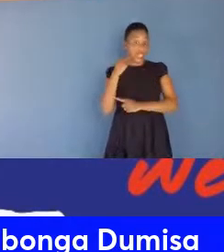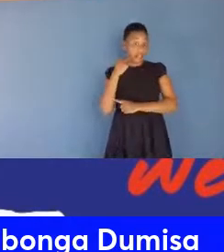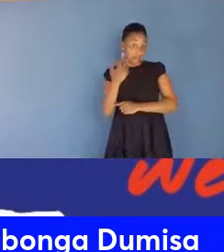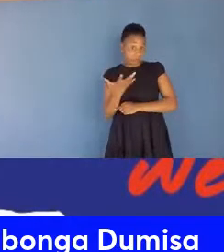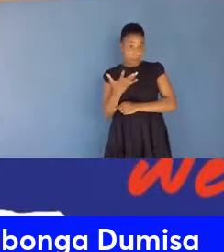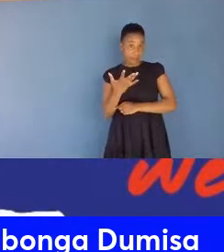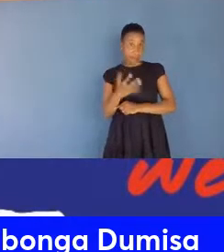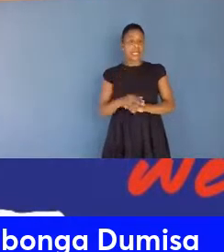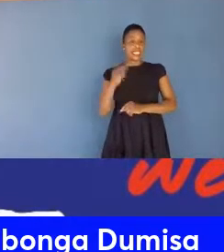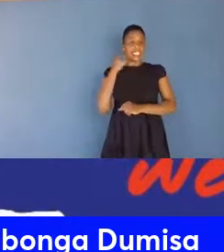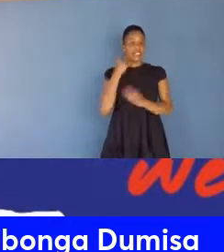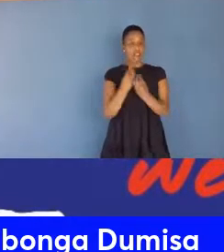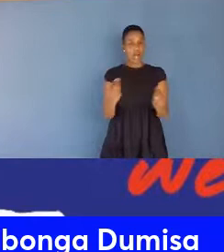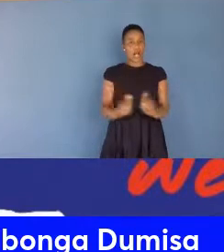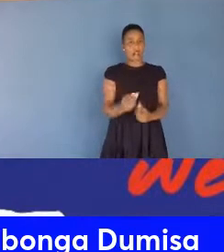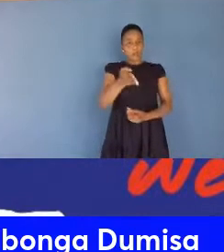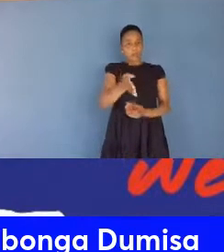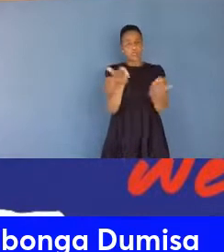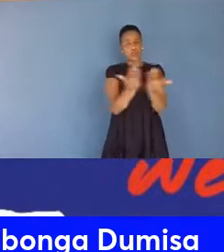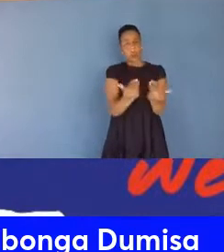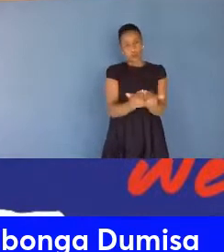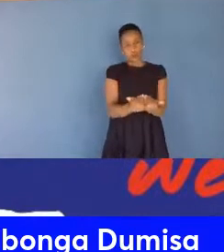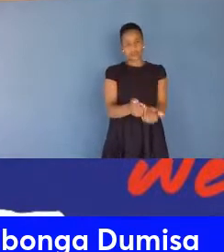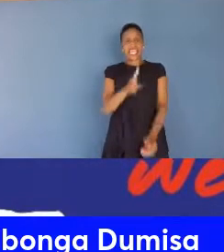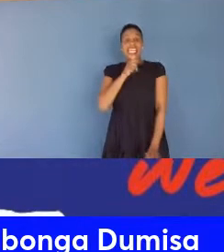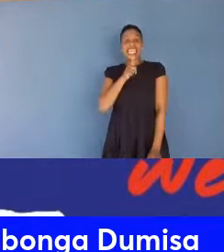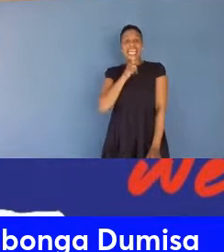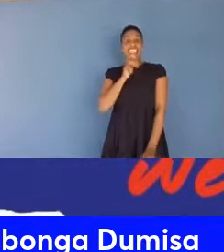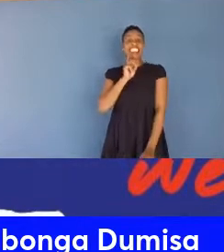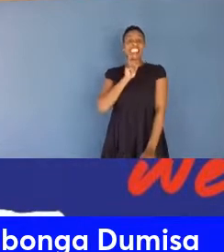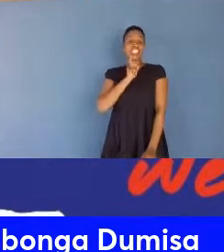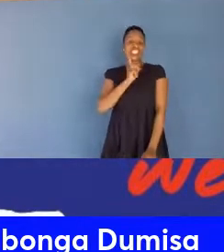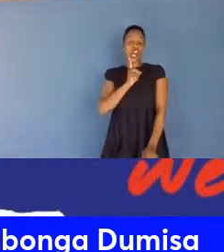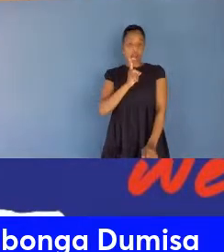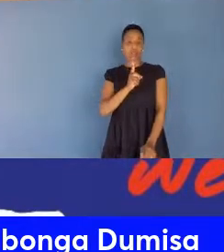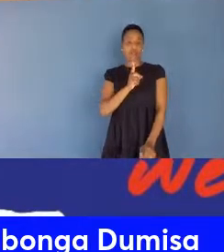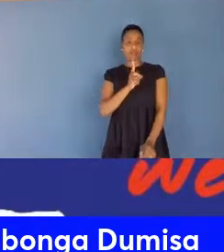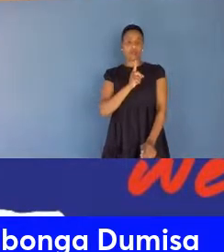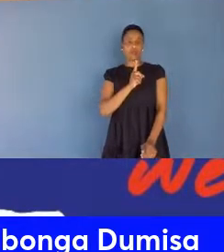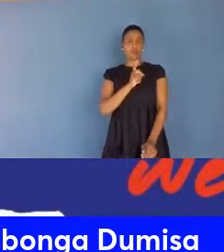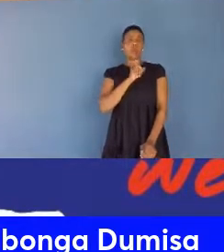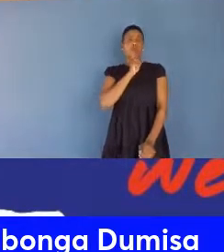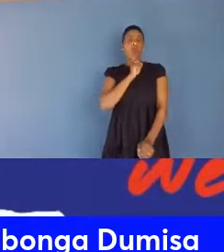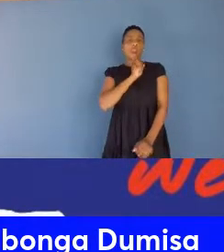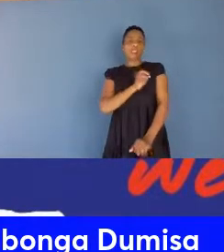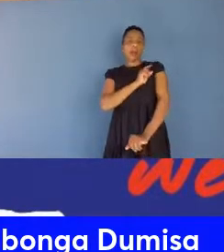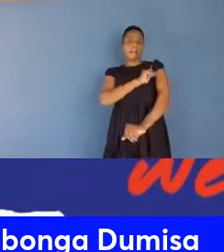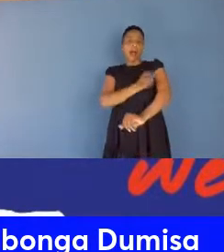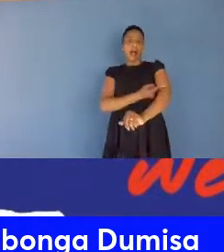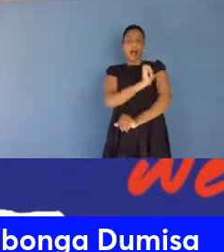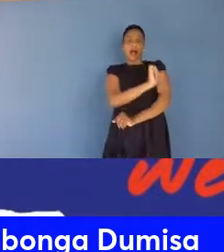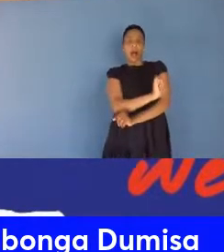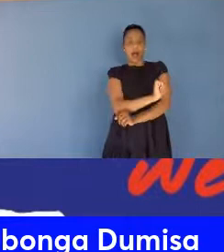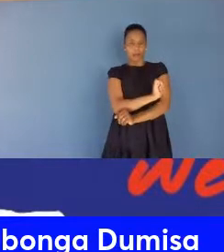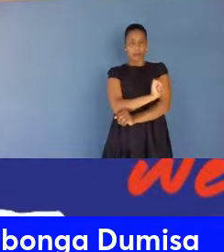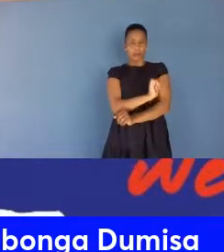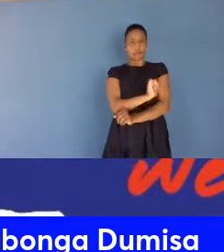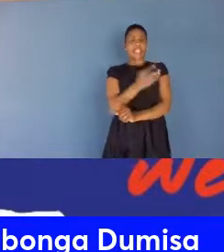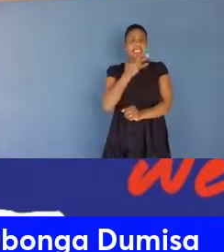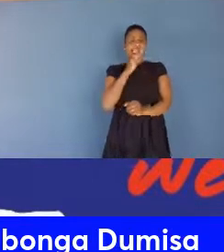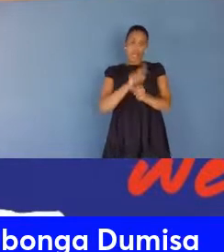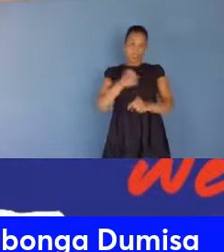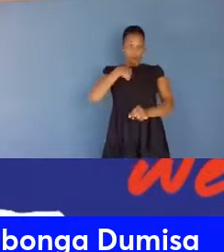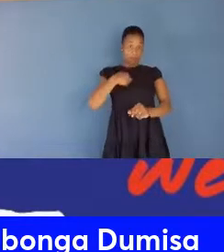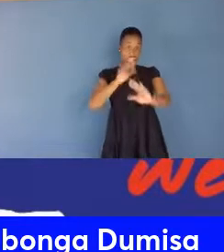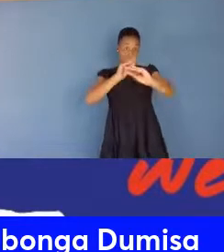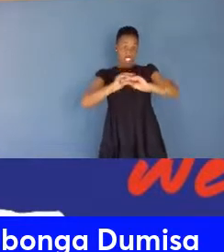teacher would take advantage in the disguise of, I'm teaching you what the real world is like. And they